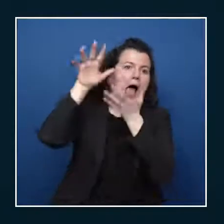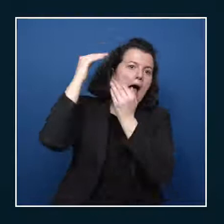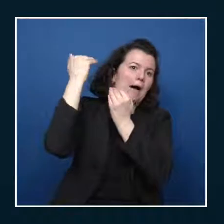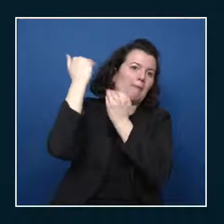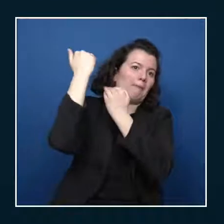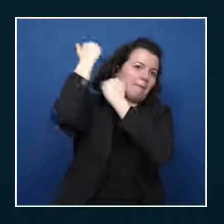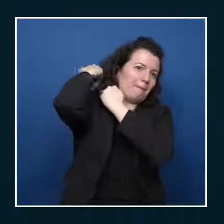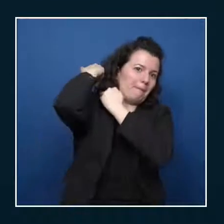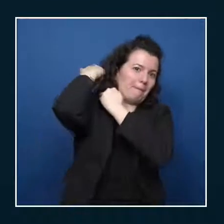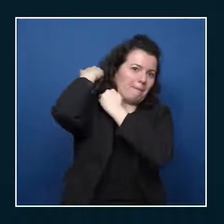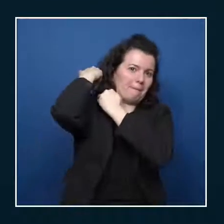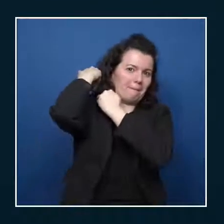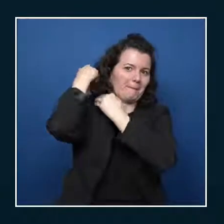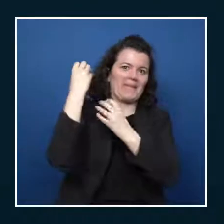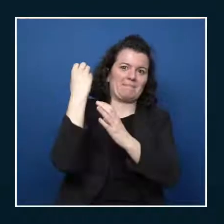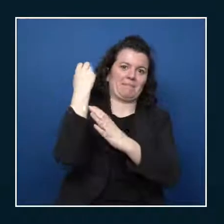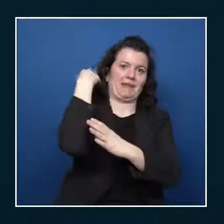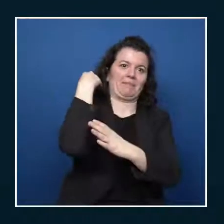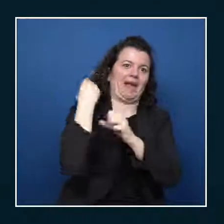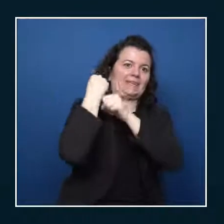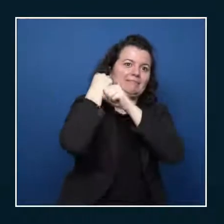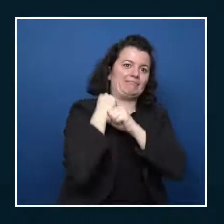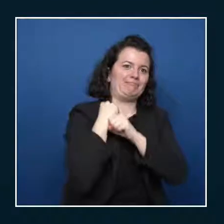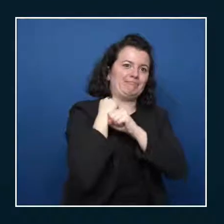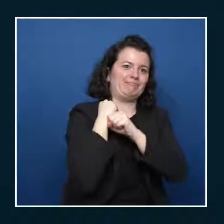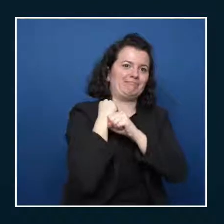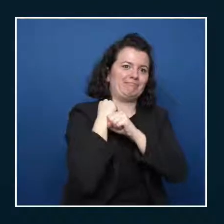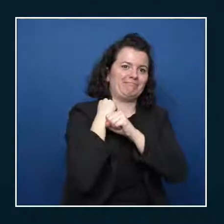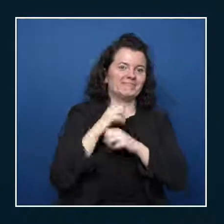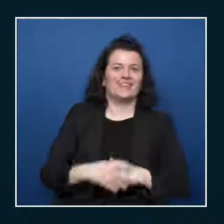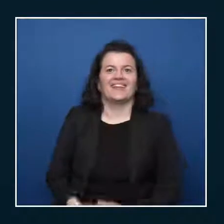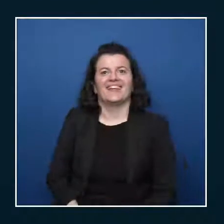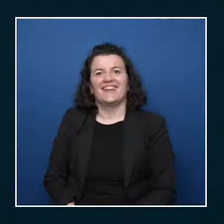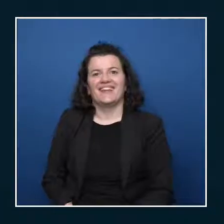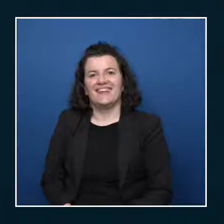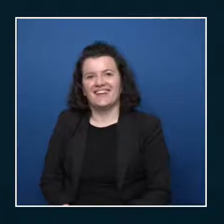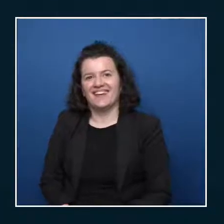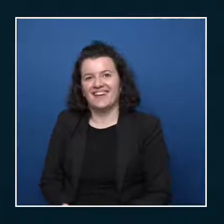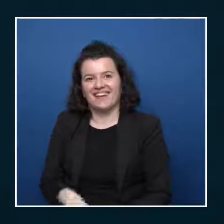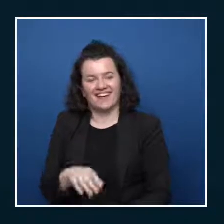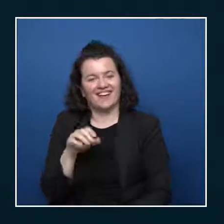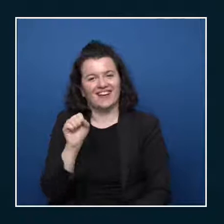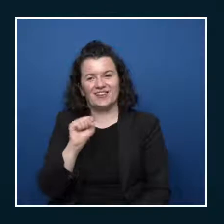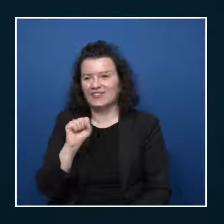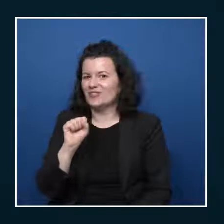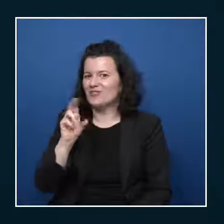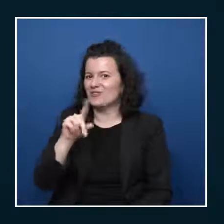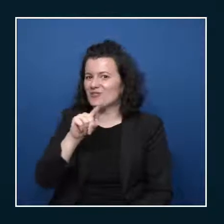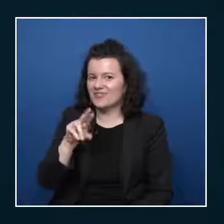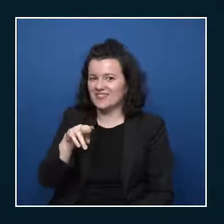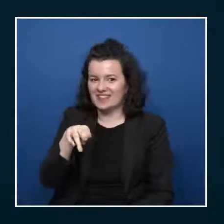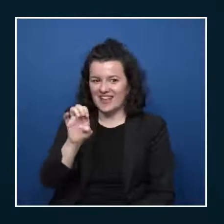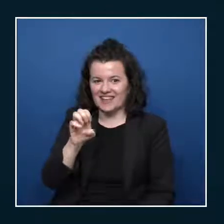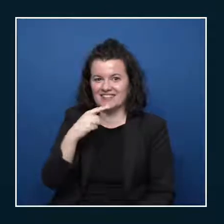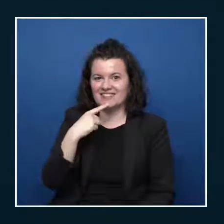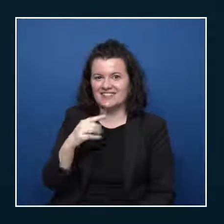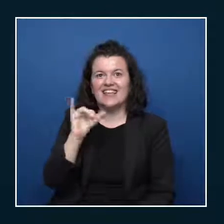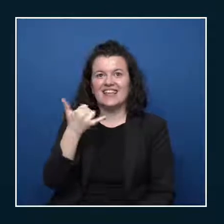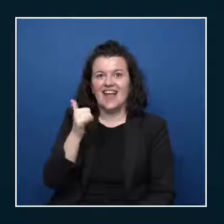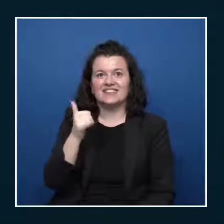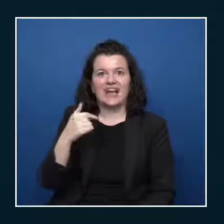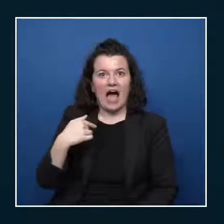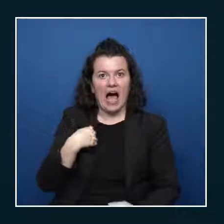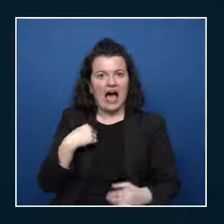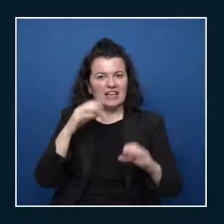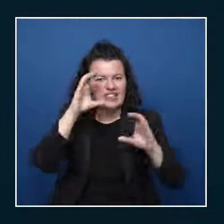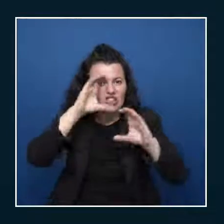And I would that would be the first candidate to search on it for me to just look